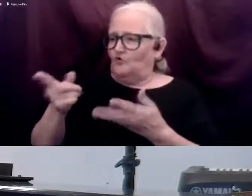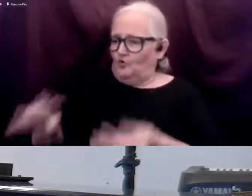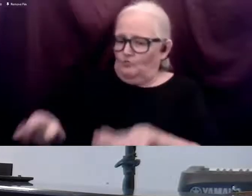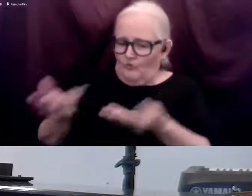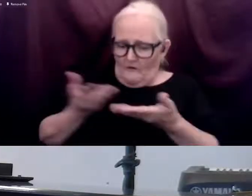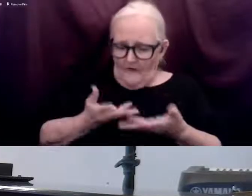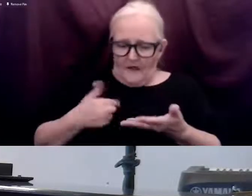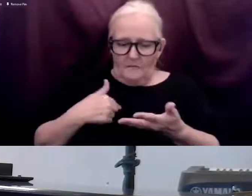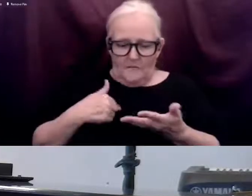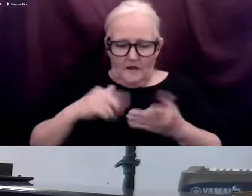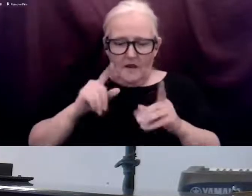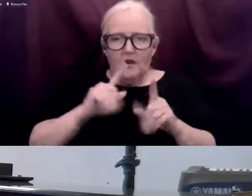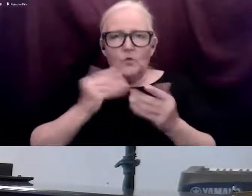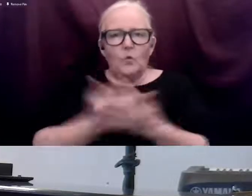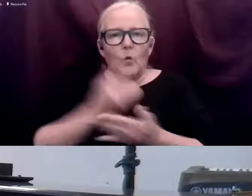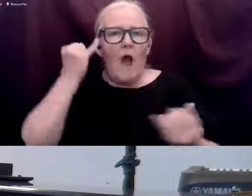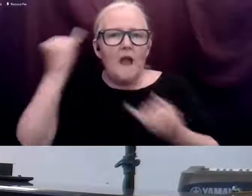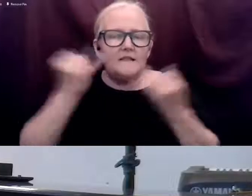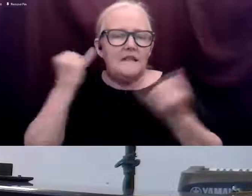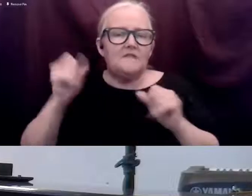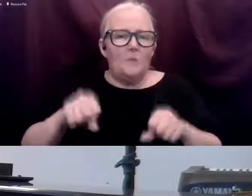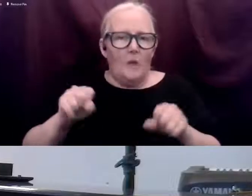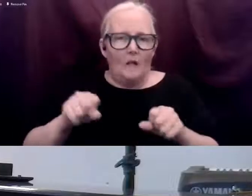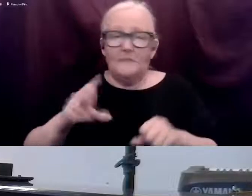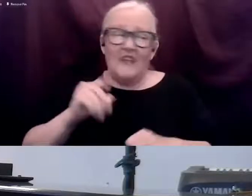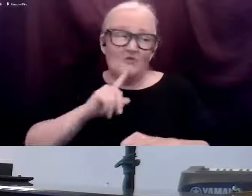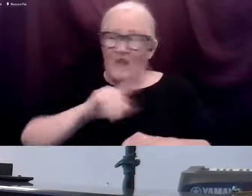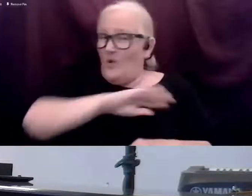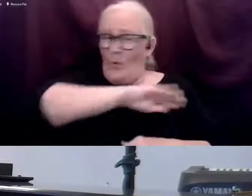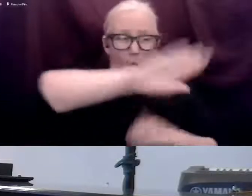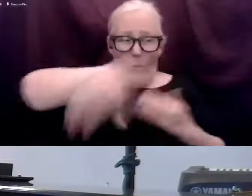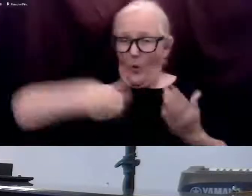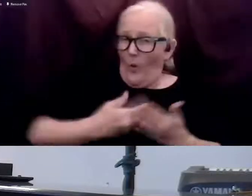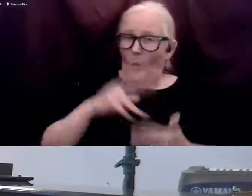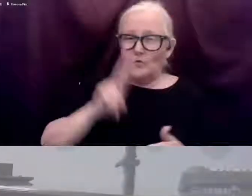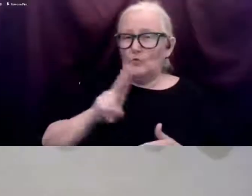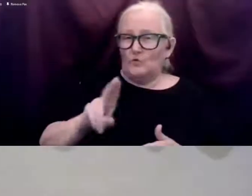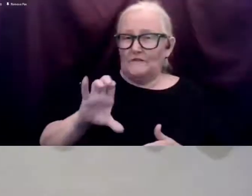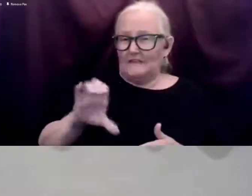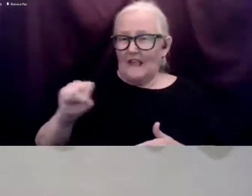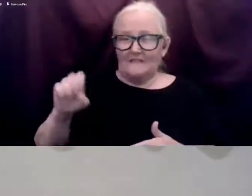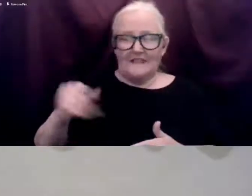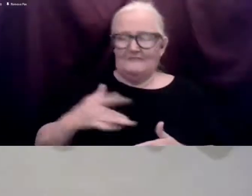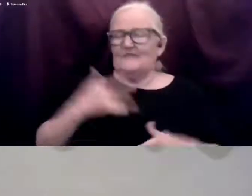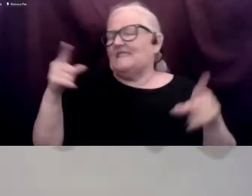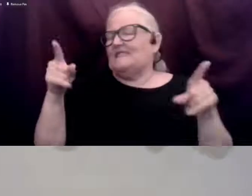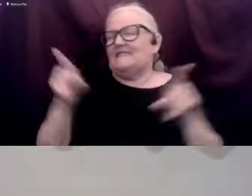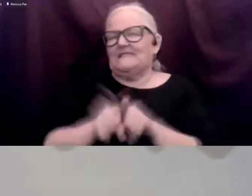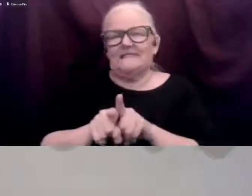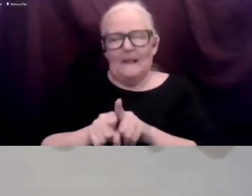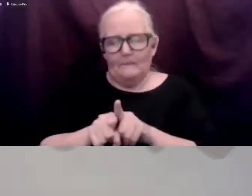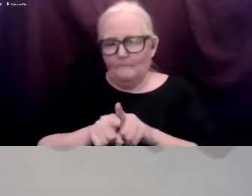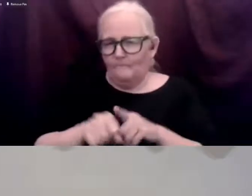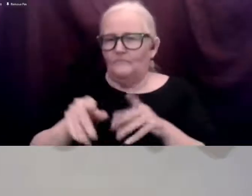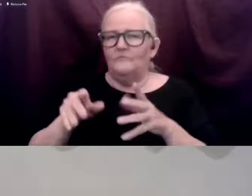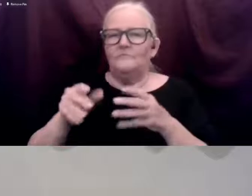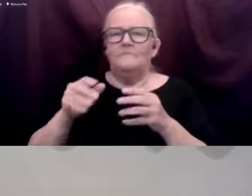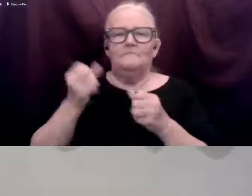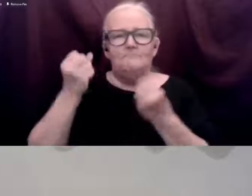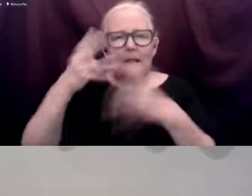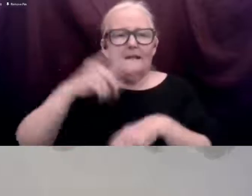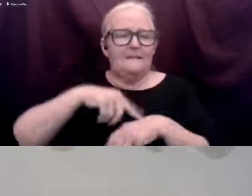at UUCSS feel the same way in the many interactions that we have with you. And as thanks, I want to offer you some